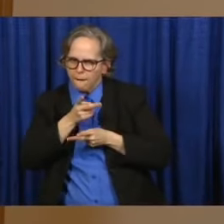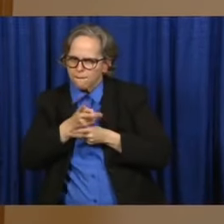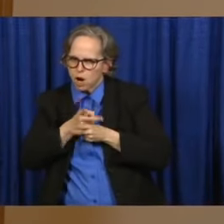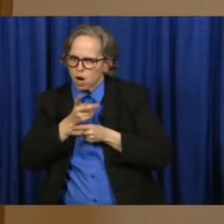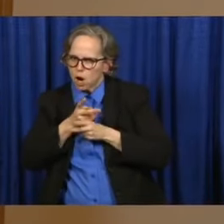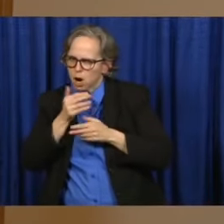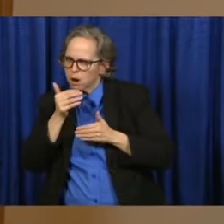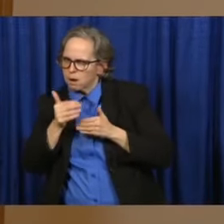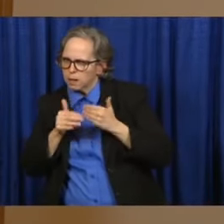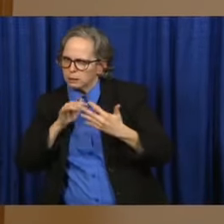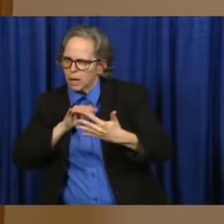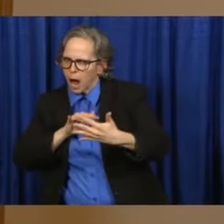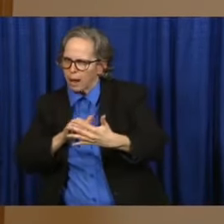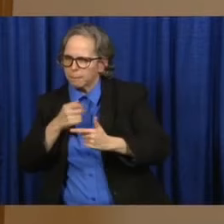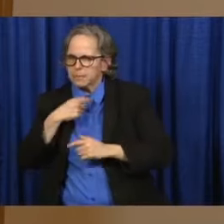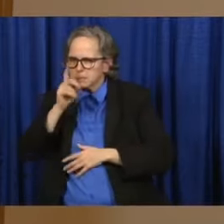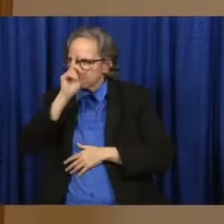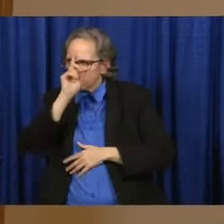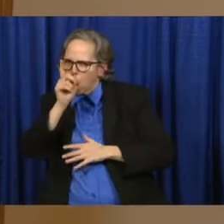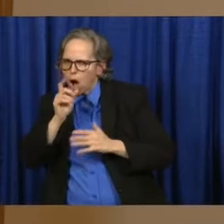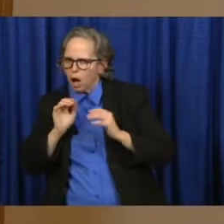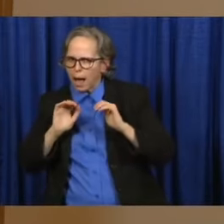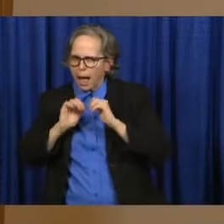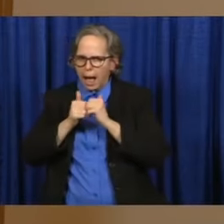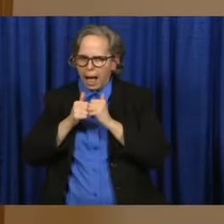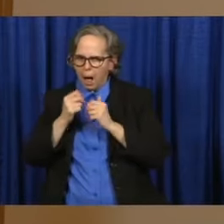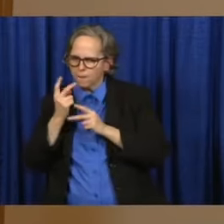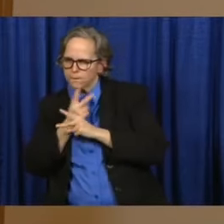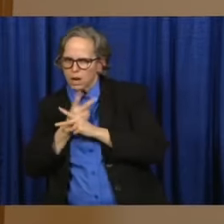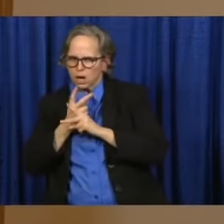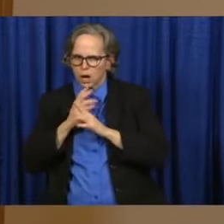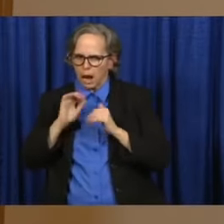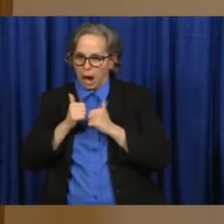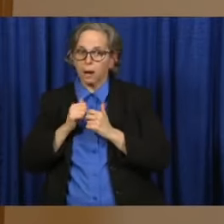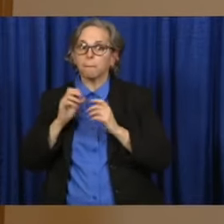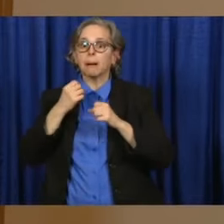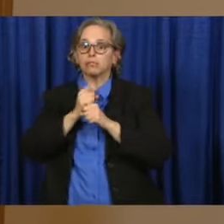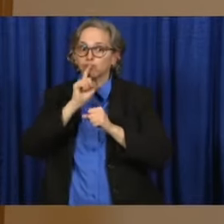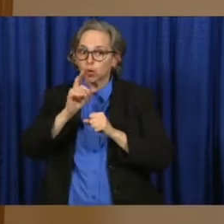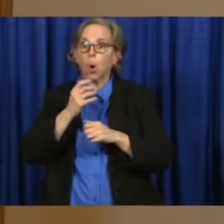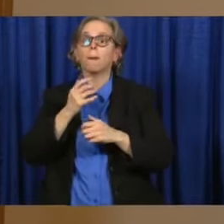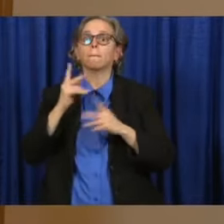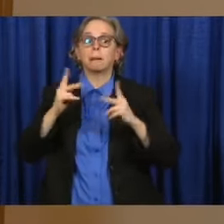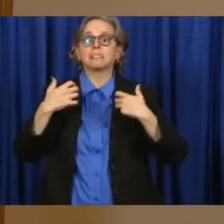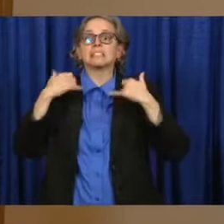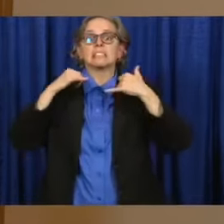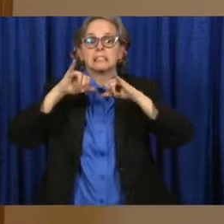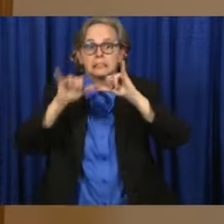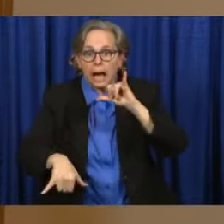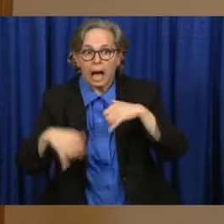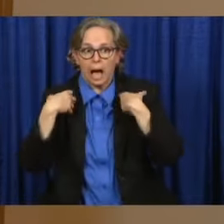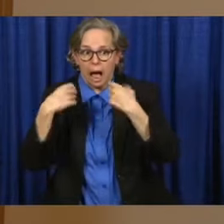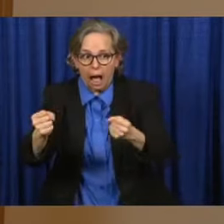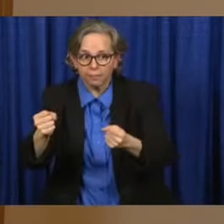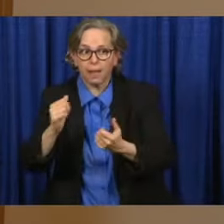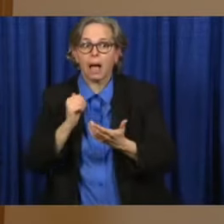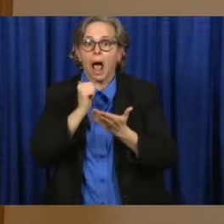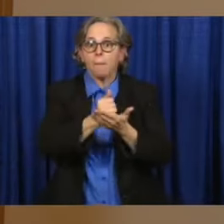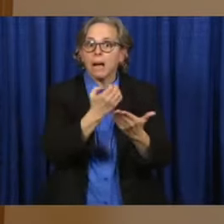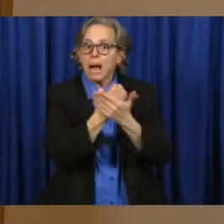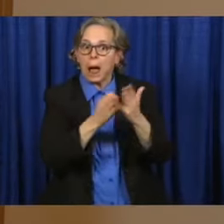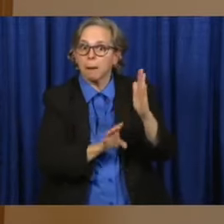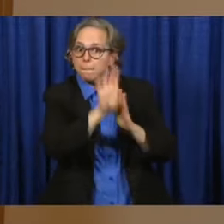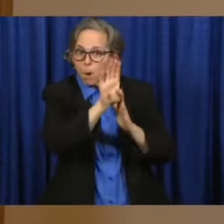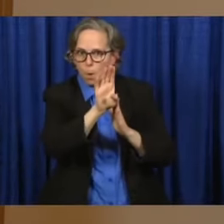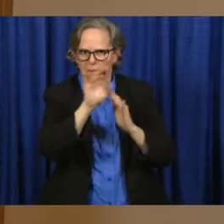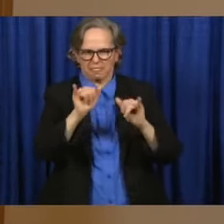also the economy, because we really need this to work so that people feel safe again and begin getting back to their lives. Thank you. Thank